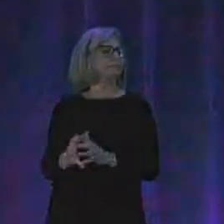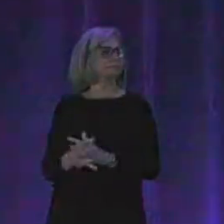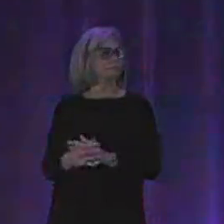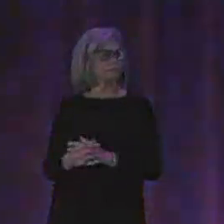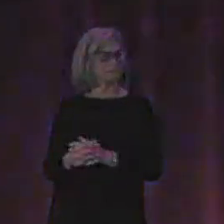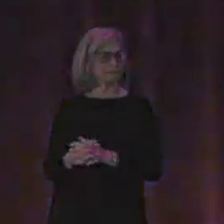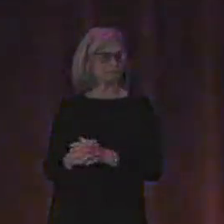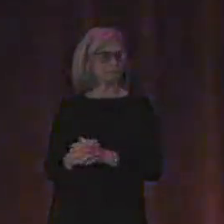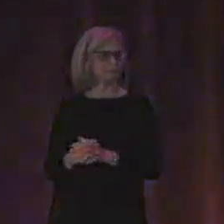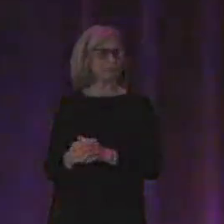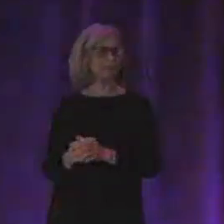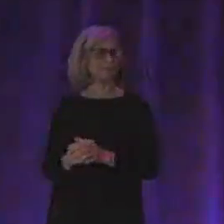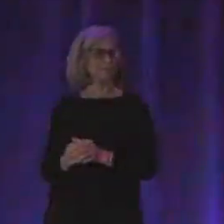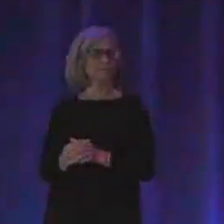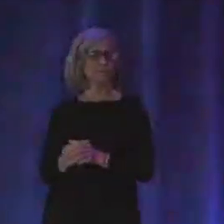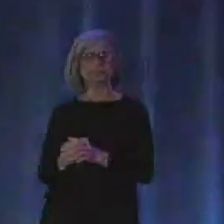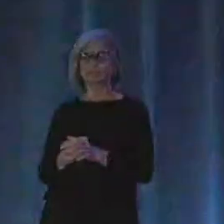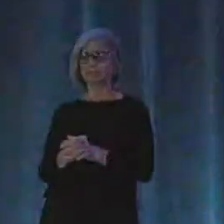That goes here.